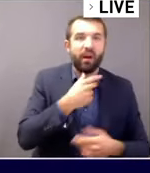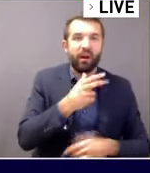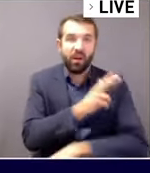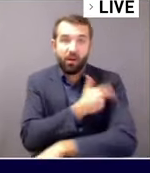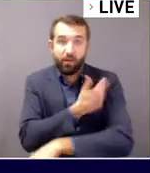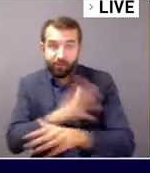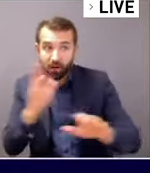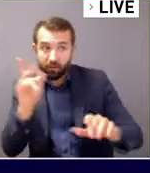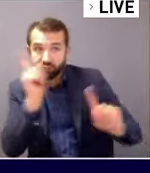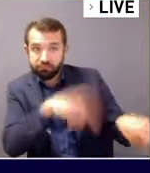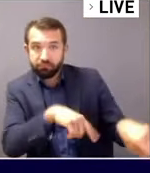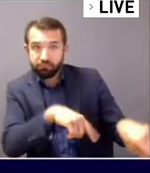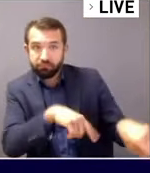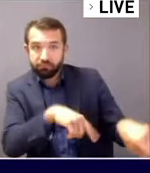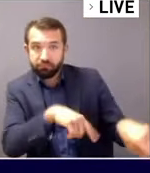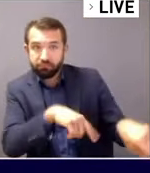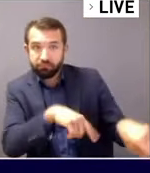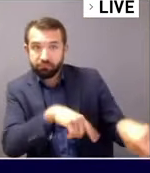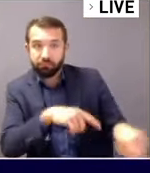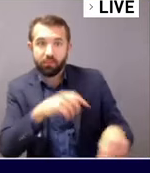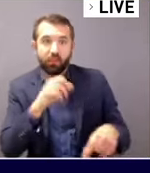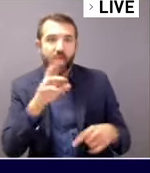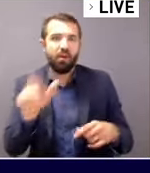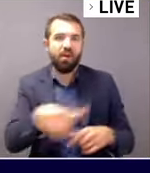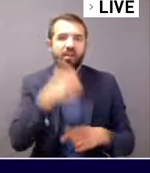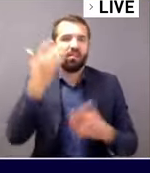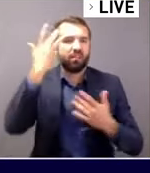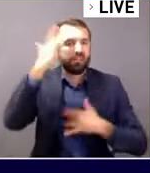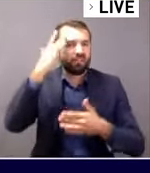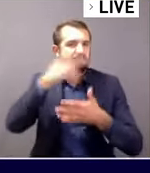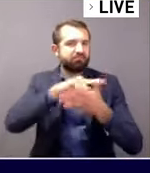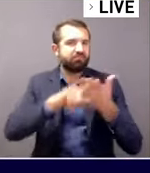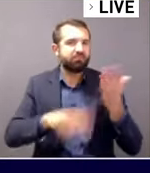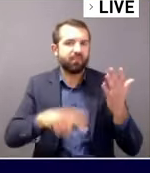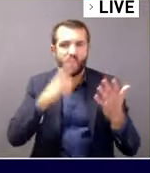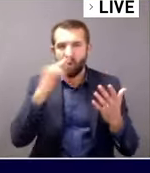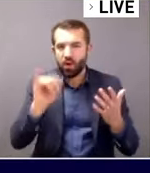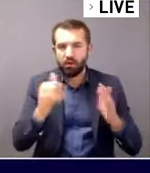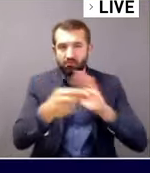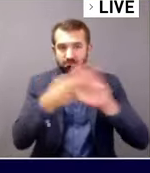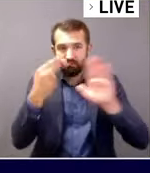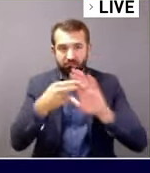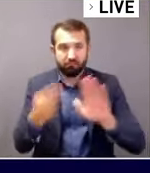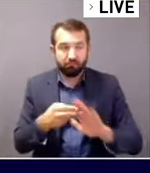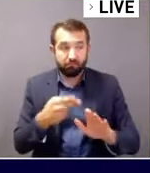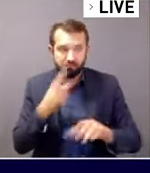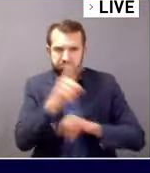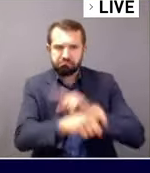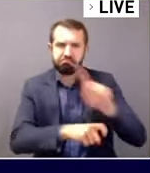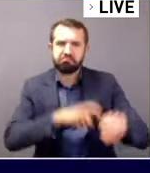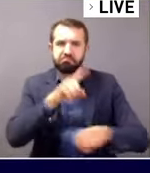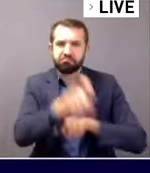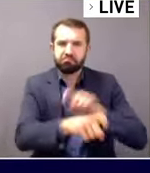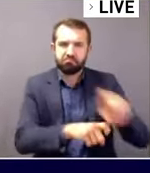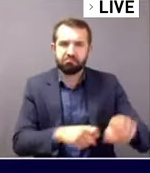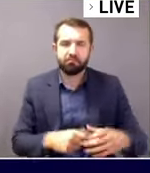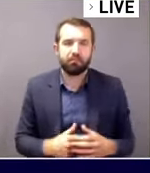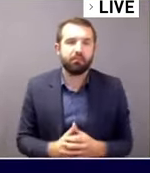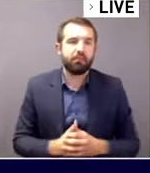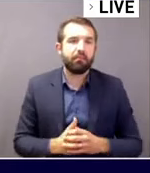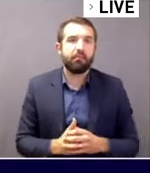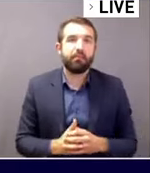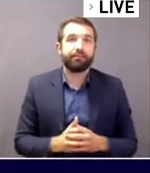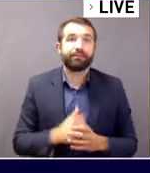conditions that might put you at greater risk. They're also gonna ask about some details around your living situation